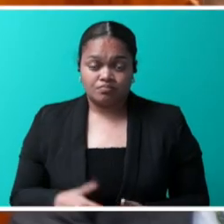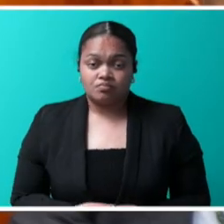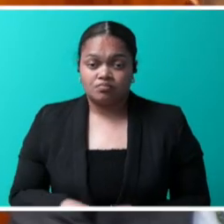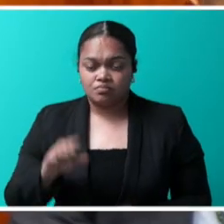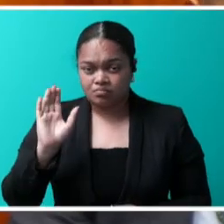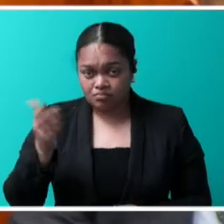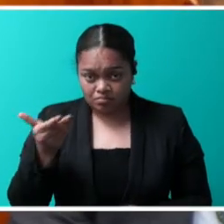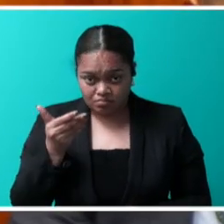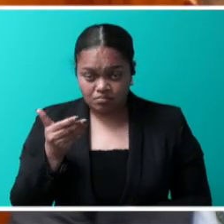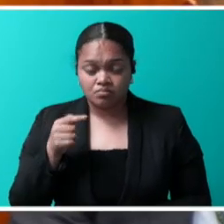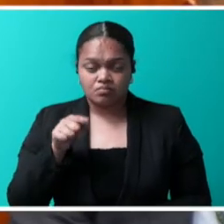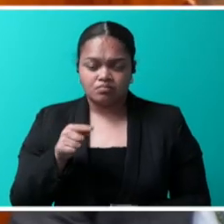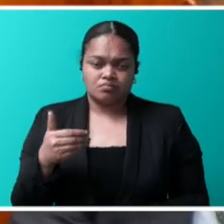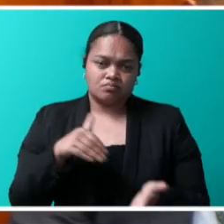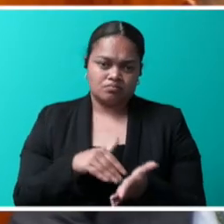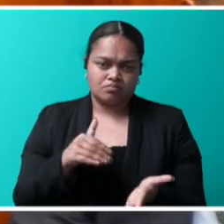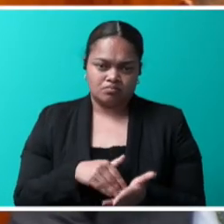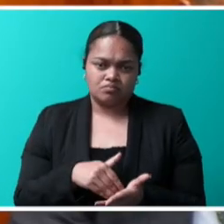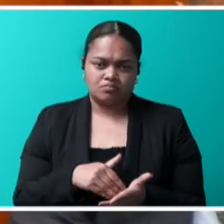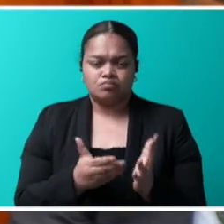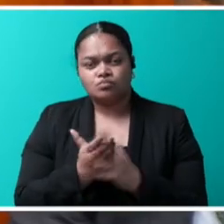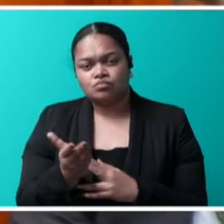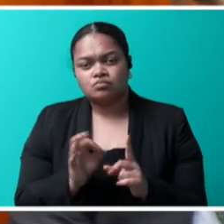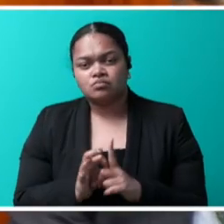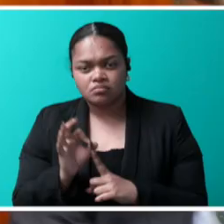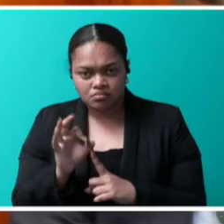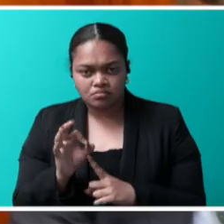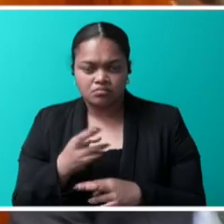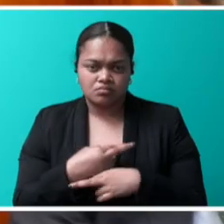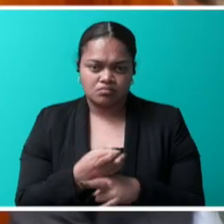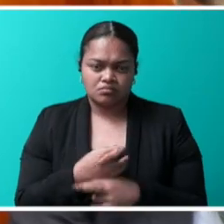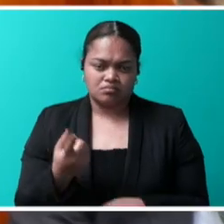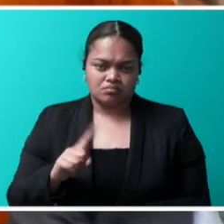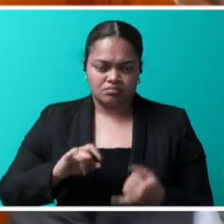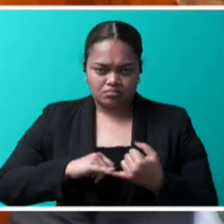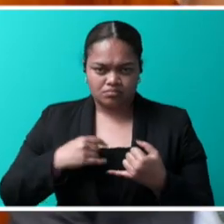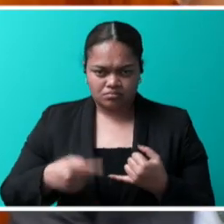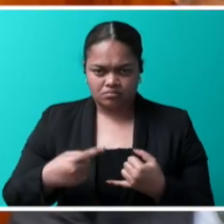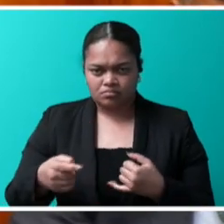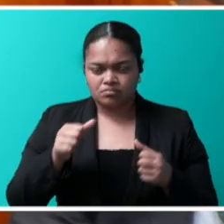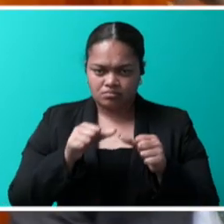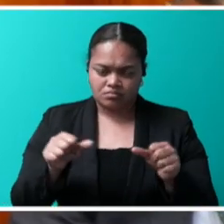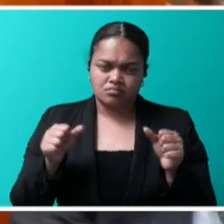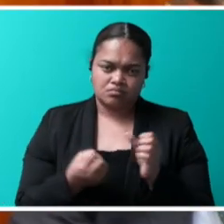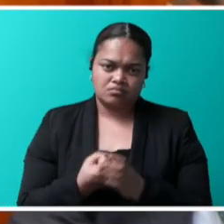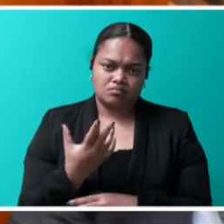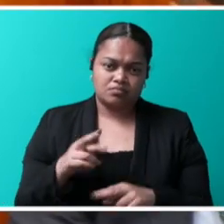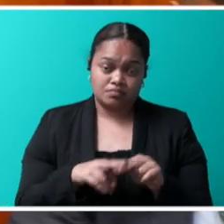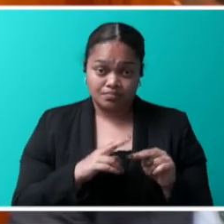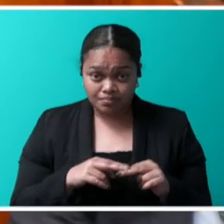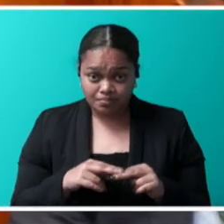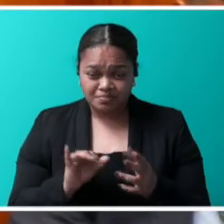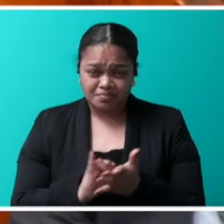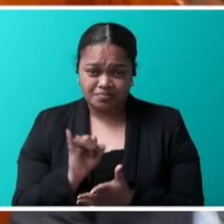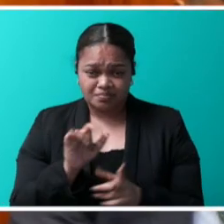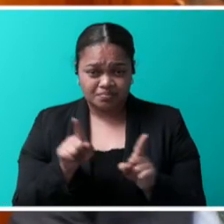outcomes contributes directly to improved productivity and sustainable agricultural growth in Fiji. Institutions such